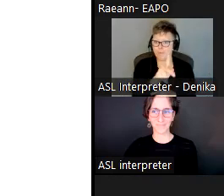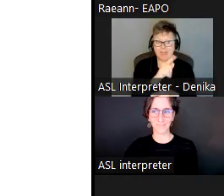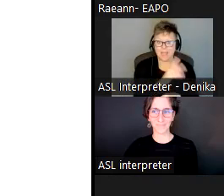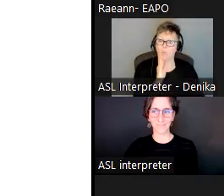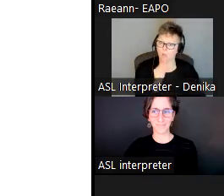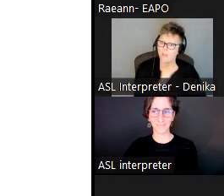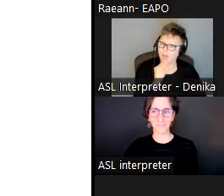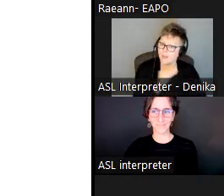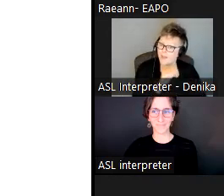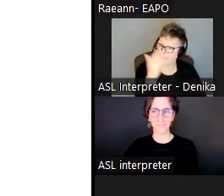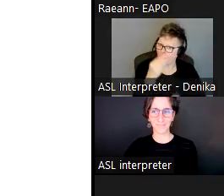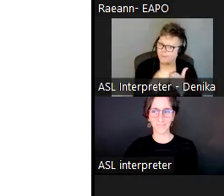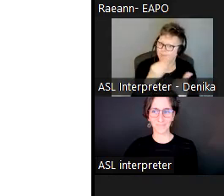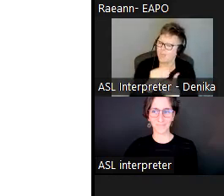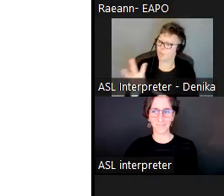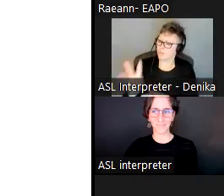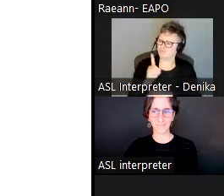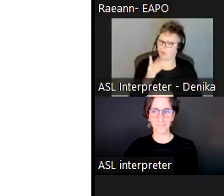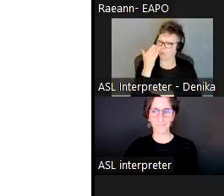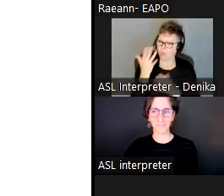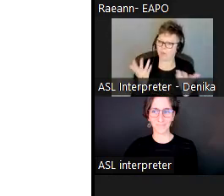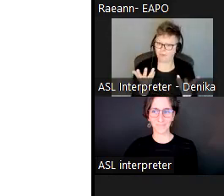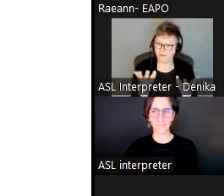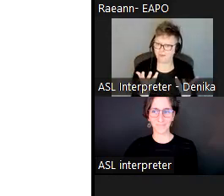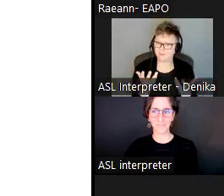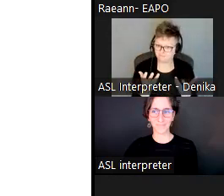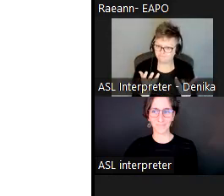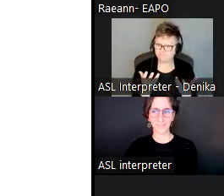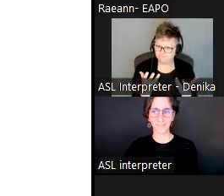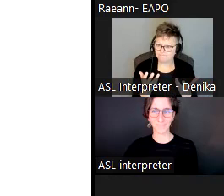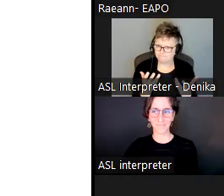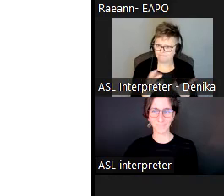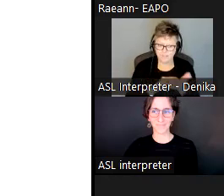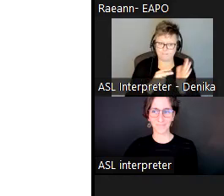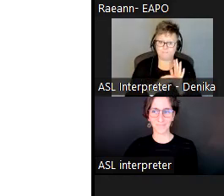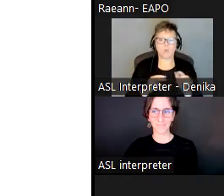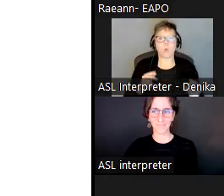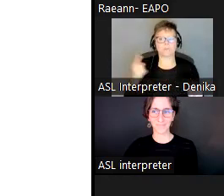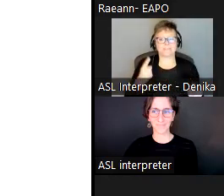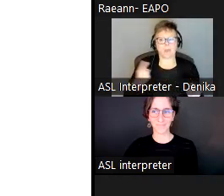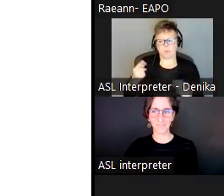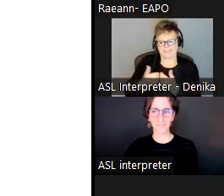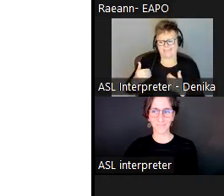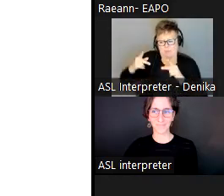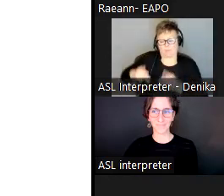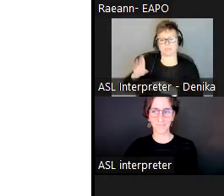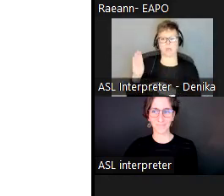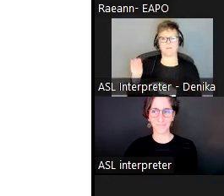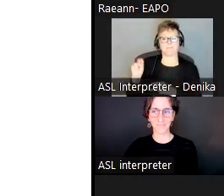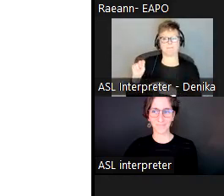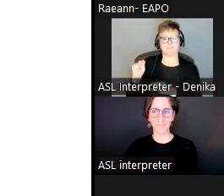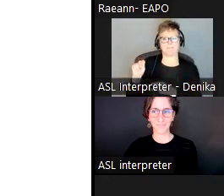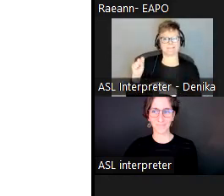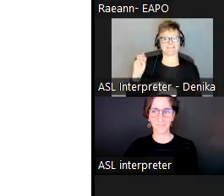they're taking the money out, and the money will be picked up either by a bondsman or it will be sent by a